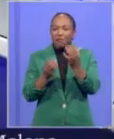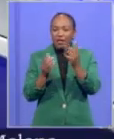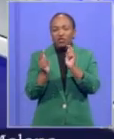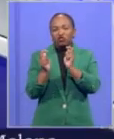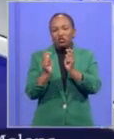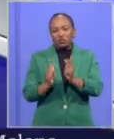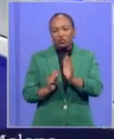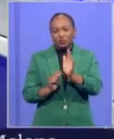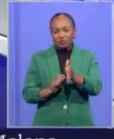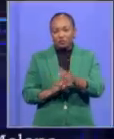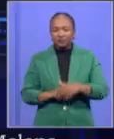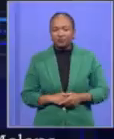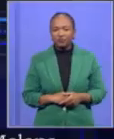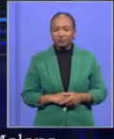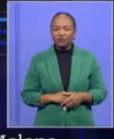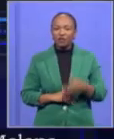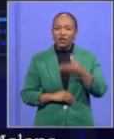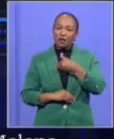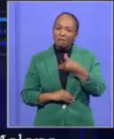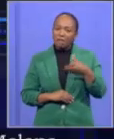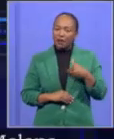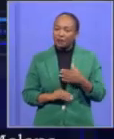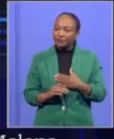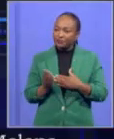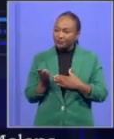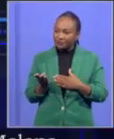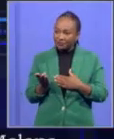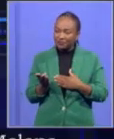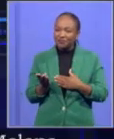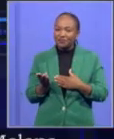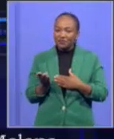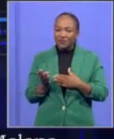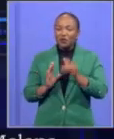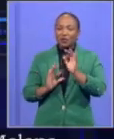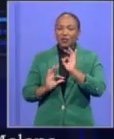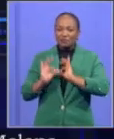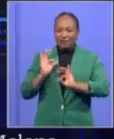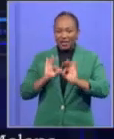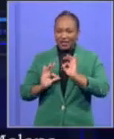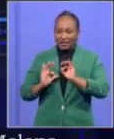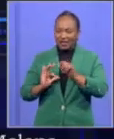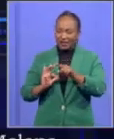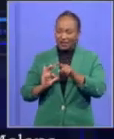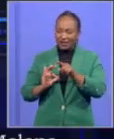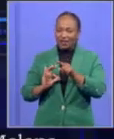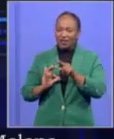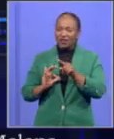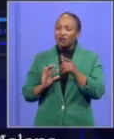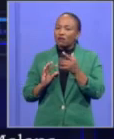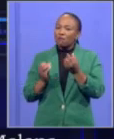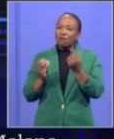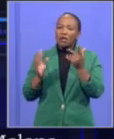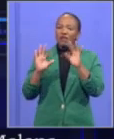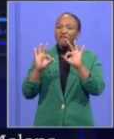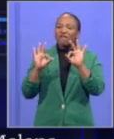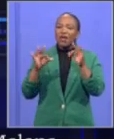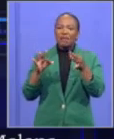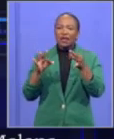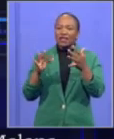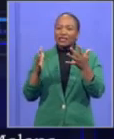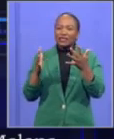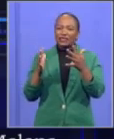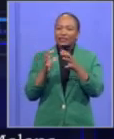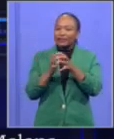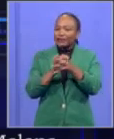nnete mme Mankwane ke utlwe tlhaloso ya hao ha o qala o bua mane empa hona le malapa mangata a thekeselang mo